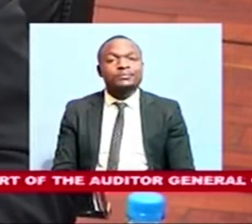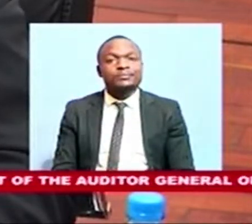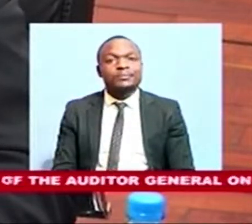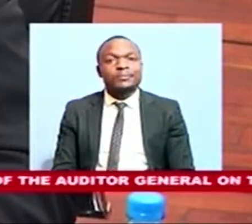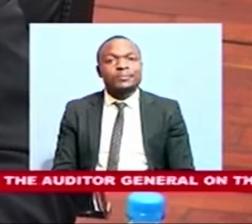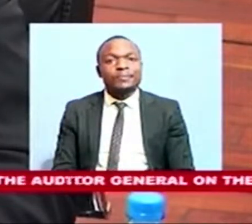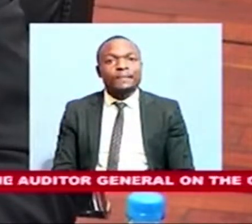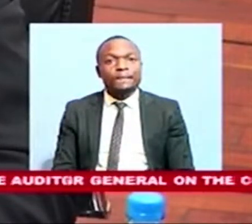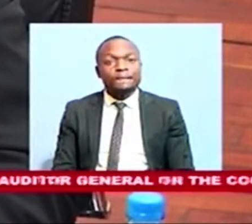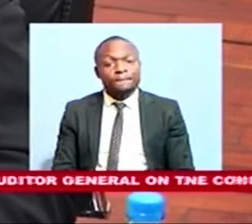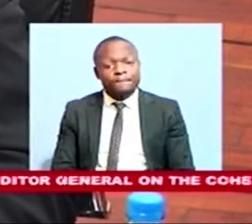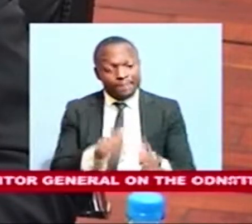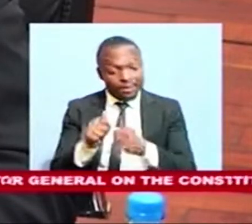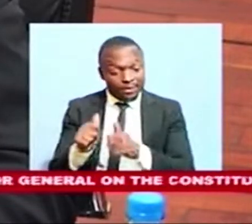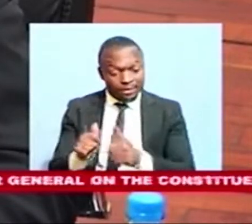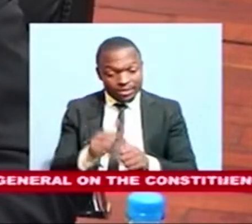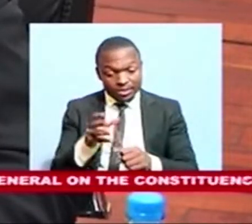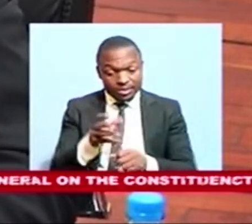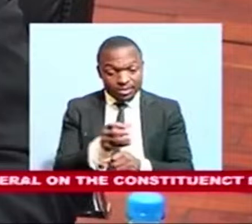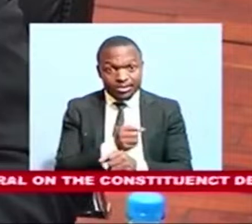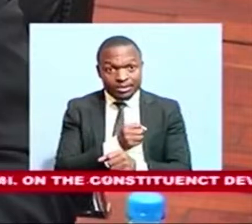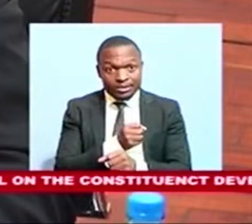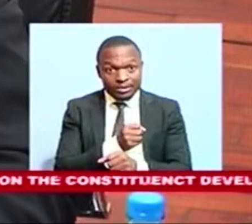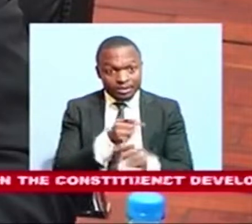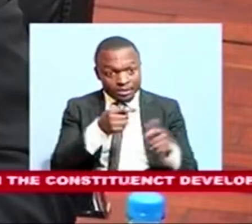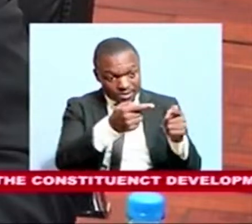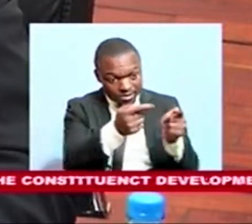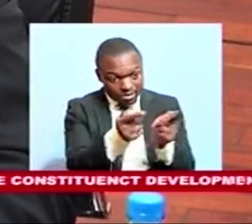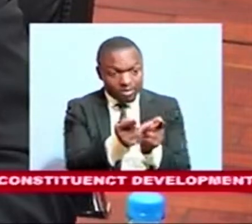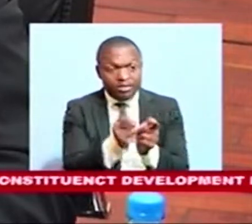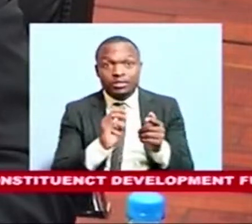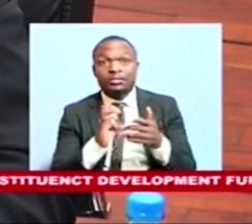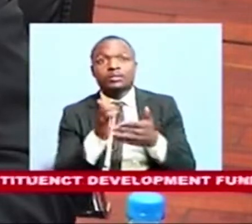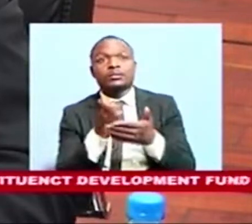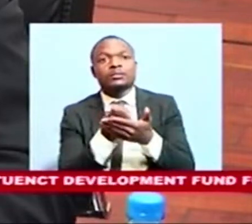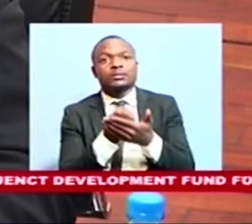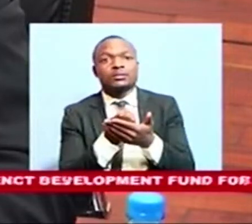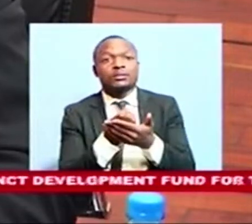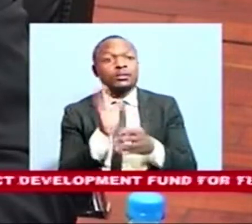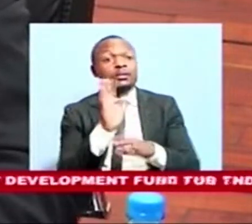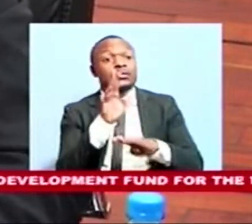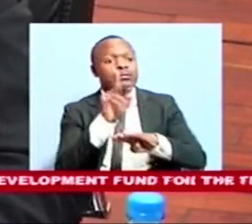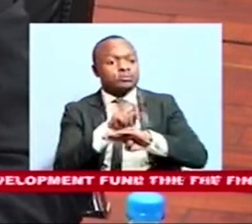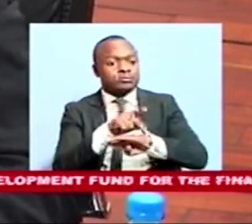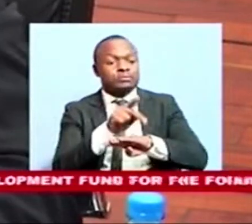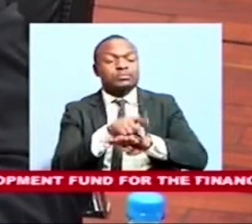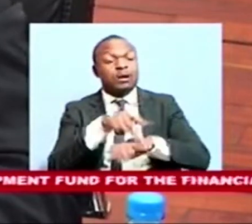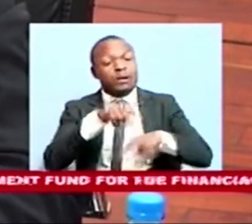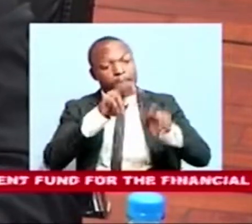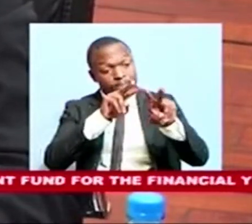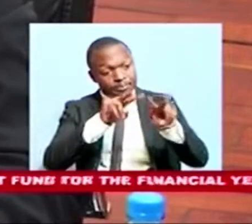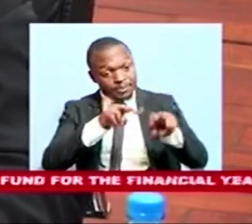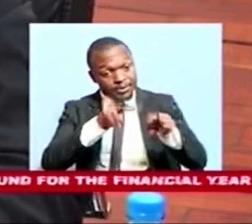Then in the action taken, Chair, the groups were engaged and their projects monitored.